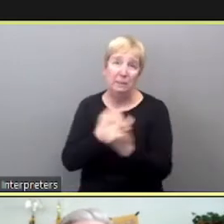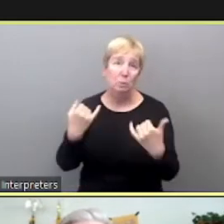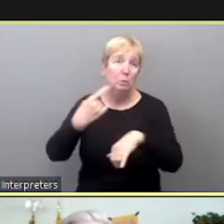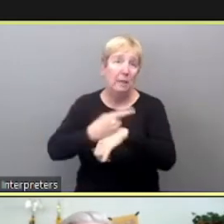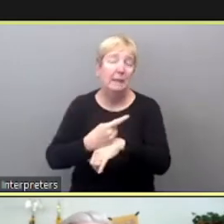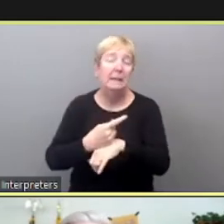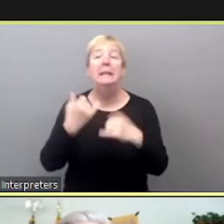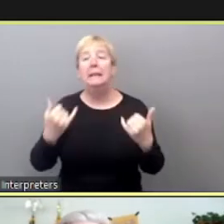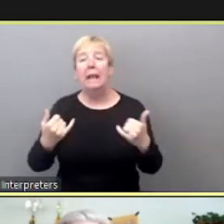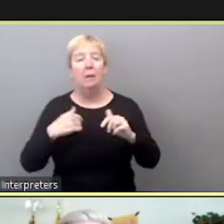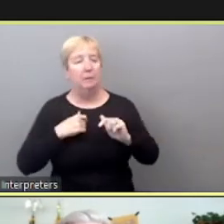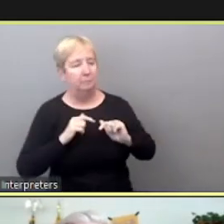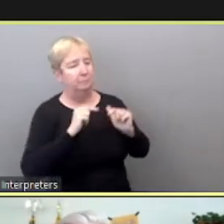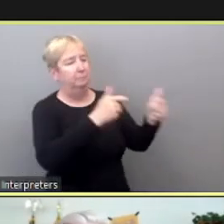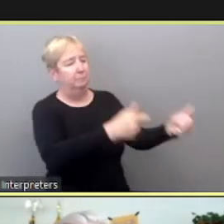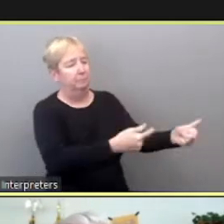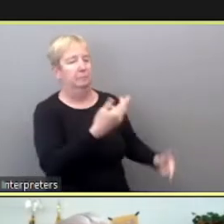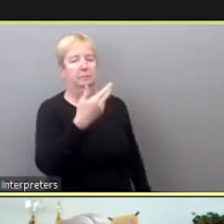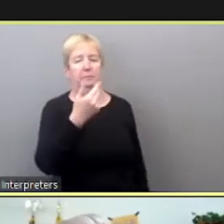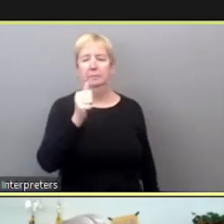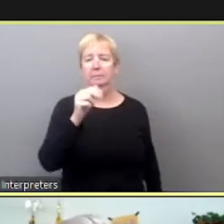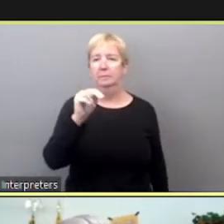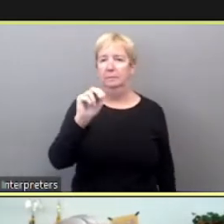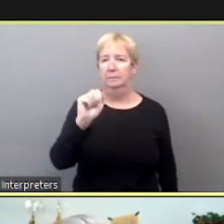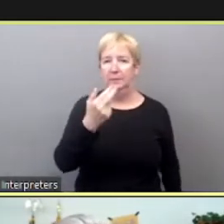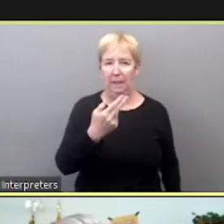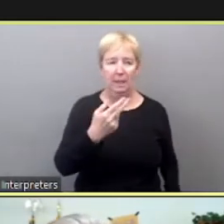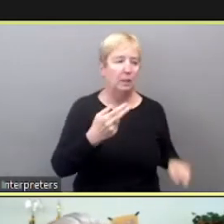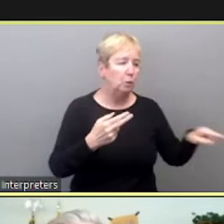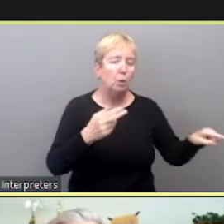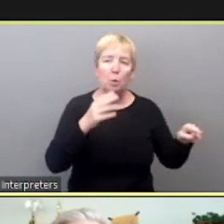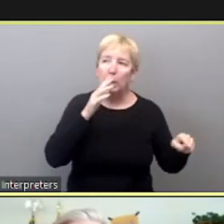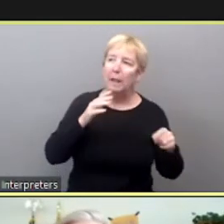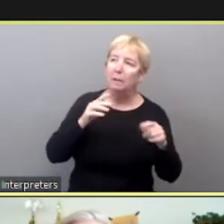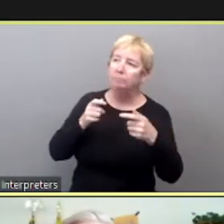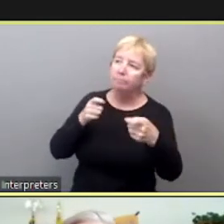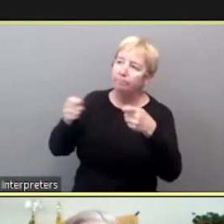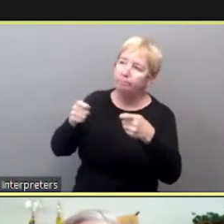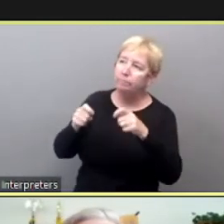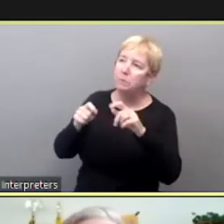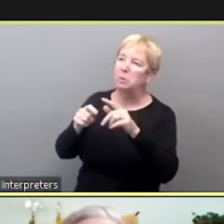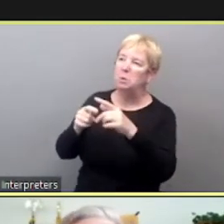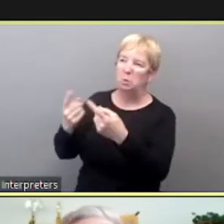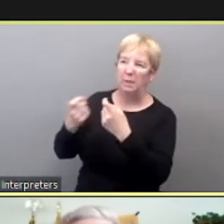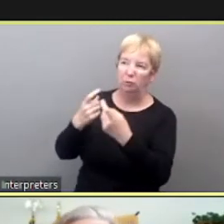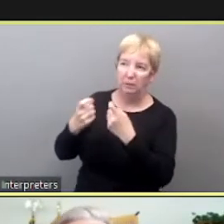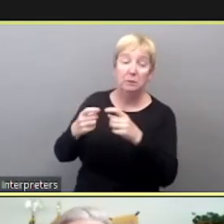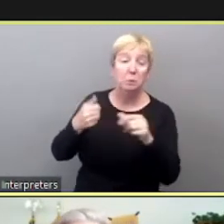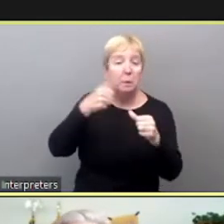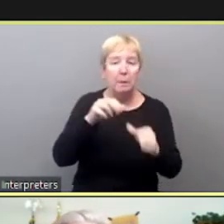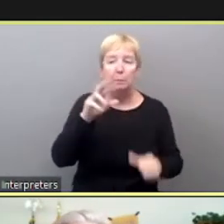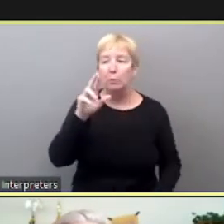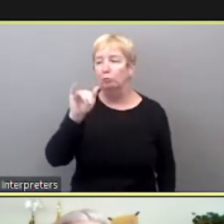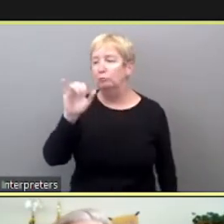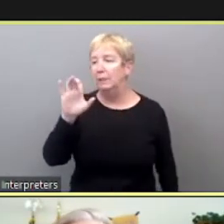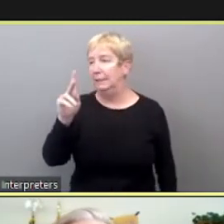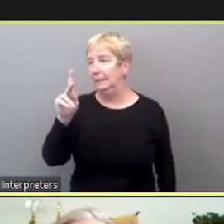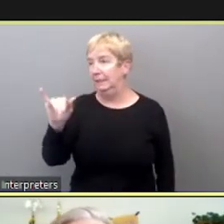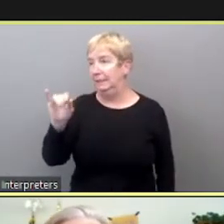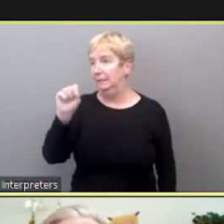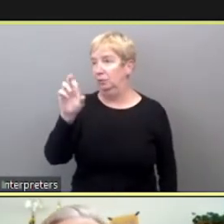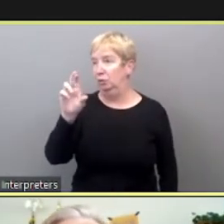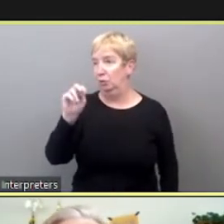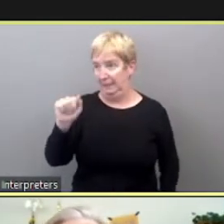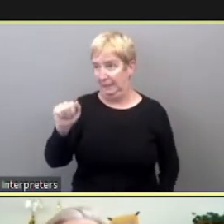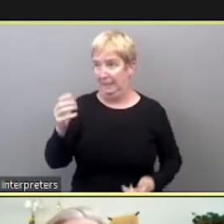it back over to you, Hannah, to field questions. Remember, Ricky Cerna is here today, and he says he